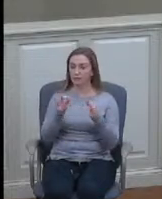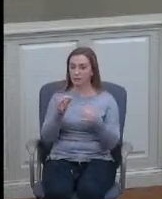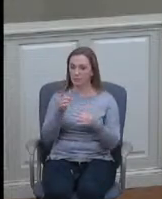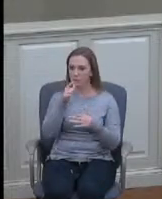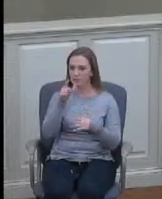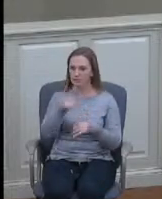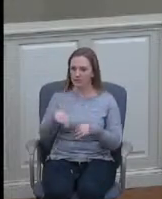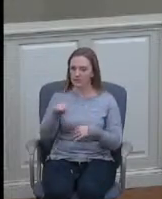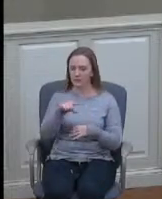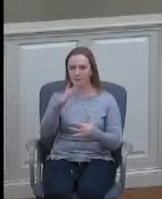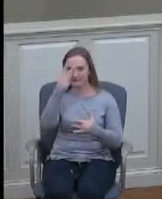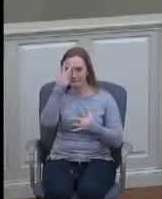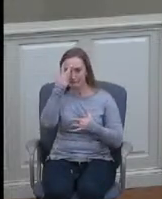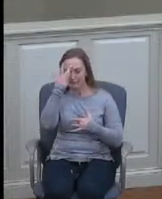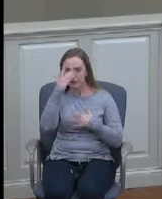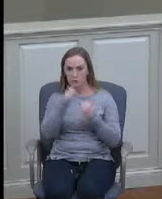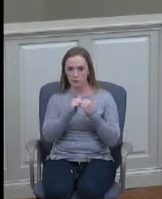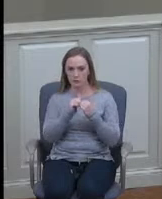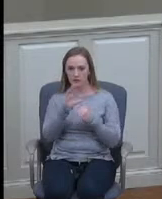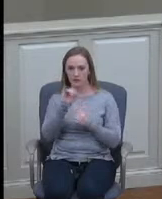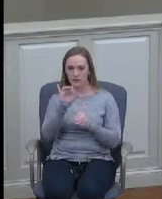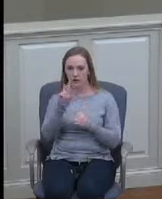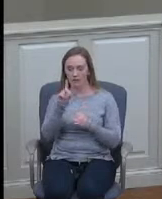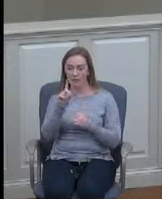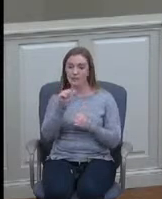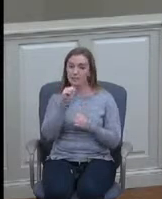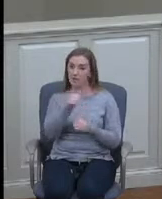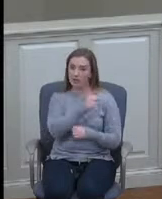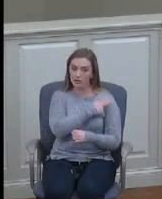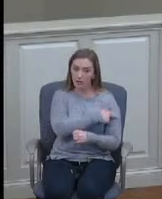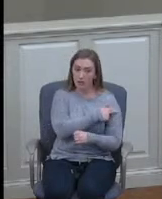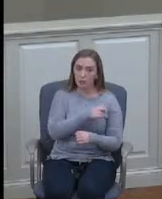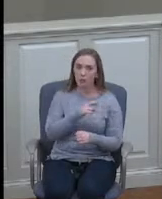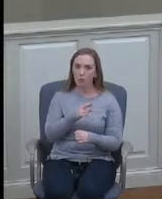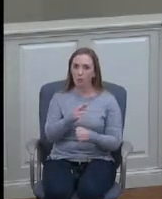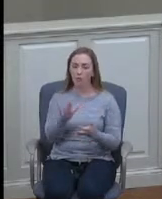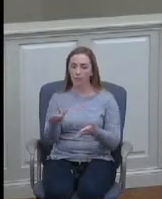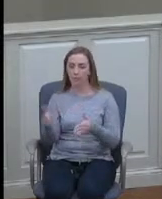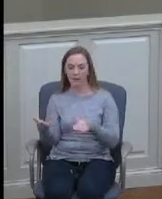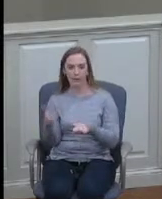dealing with COVID-19 and have not necessarily been in the hospital or lost their life, but